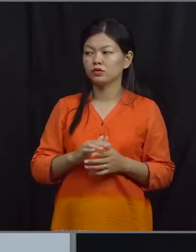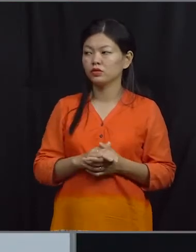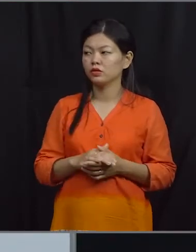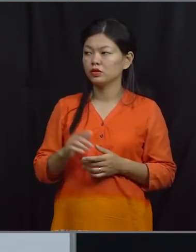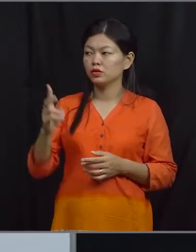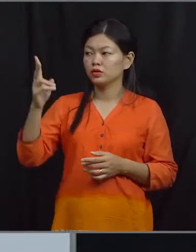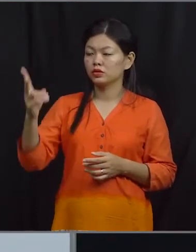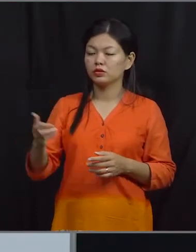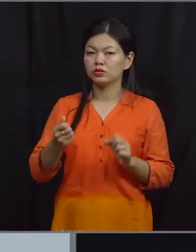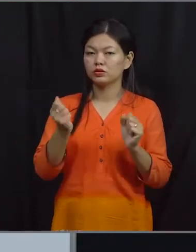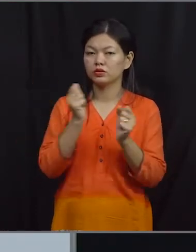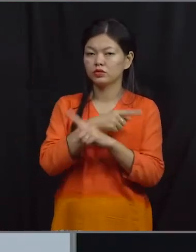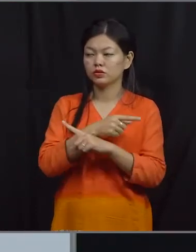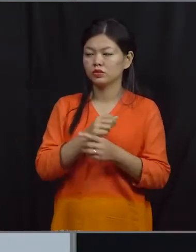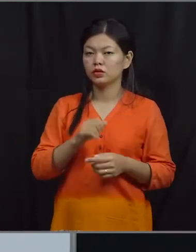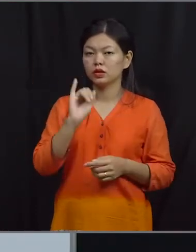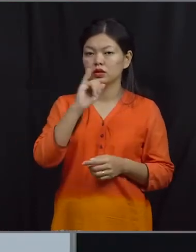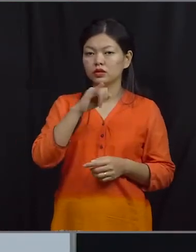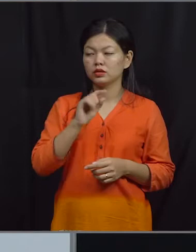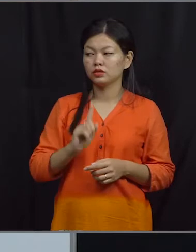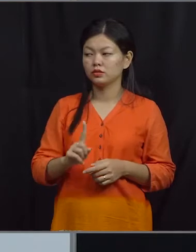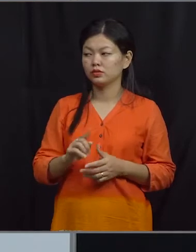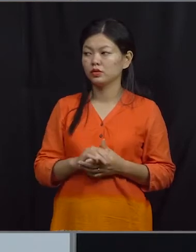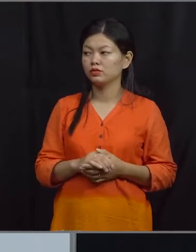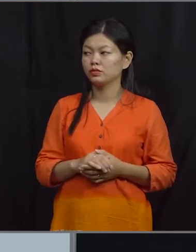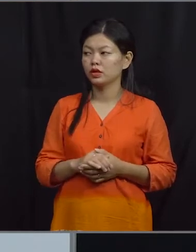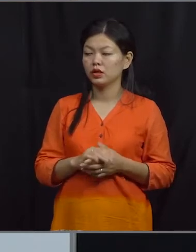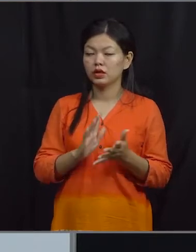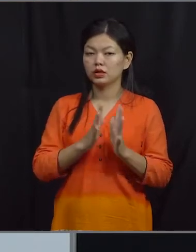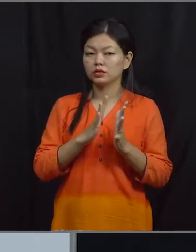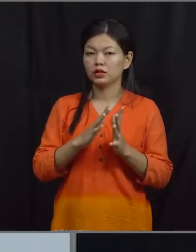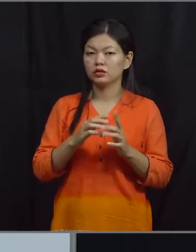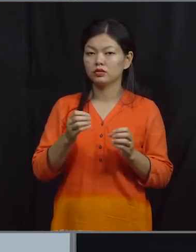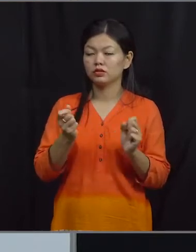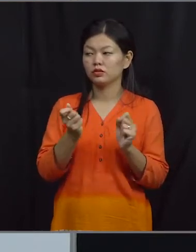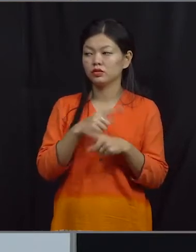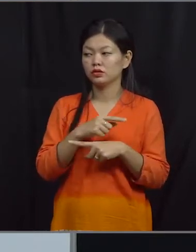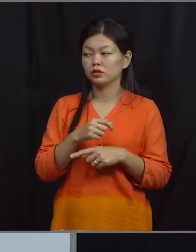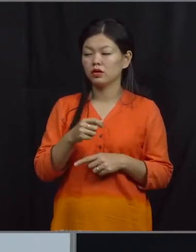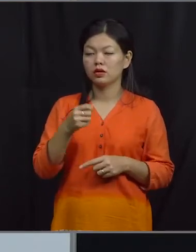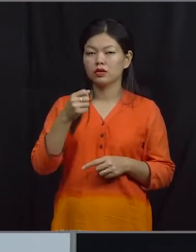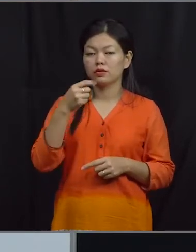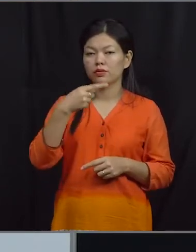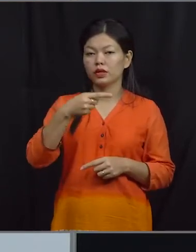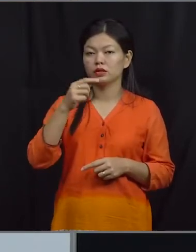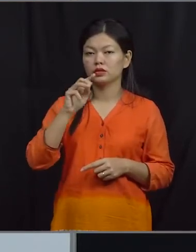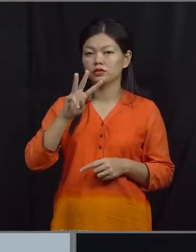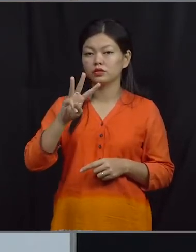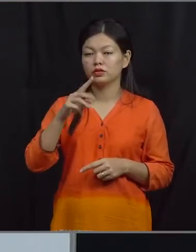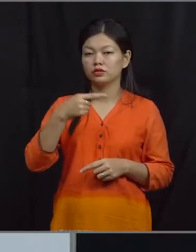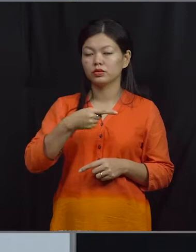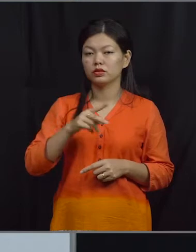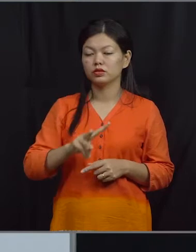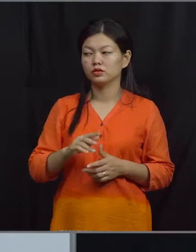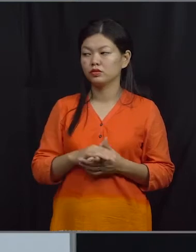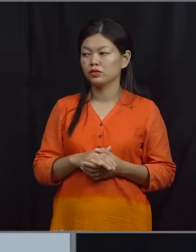two numbers. So it will be 6, 1, and change the sign of these two numbers. So minus 3, minus 2. This is the adjoin matrix.